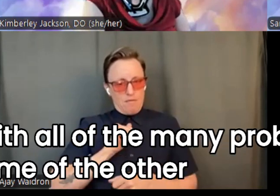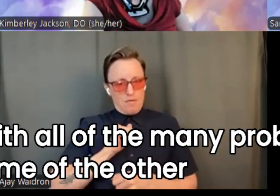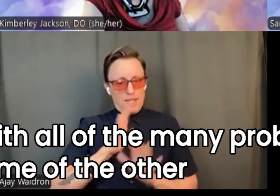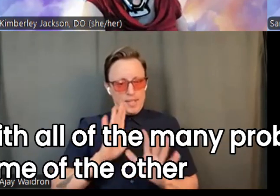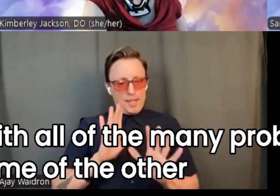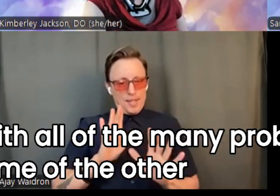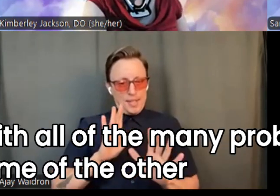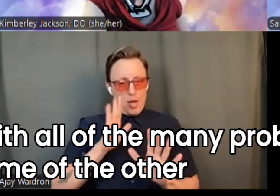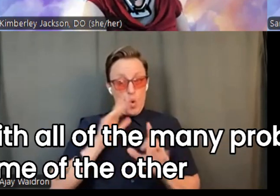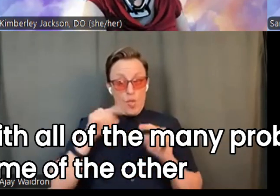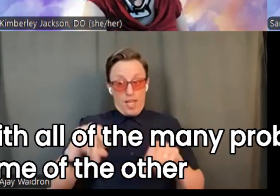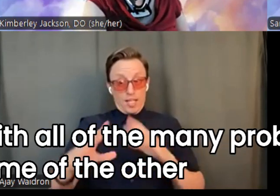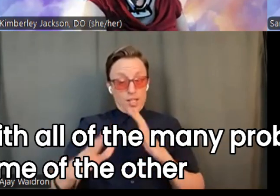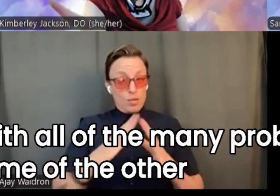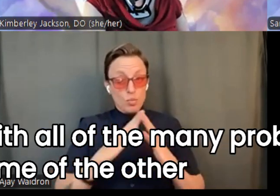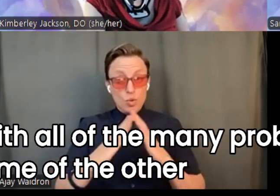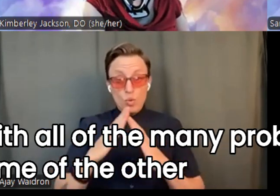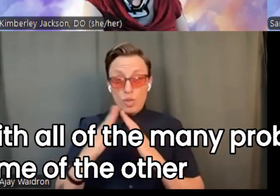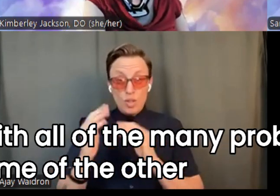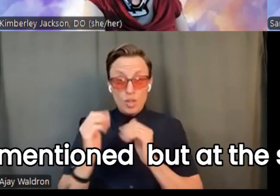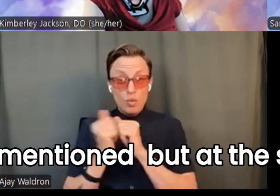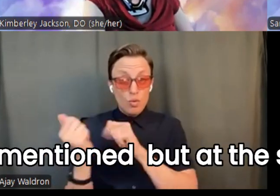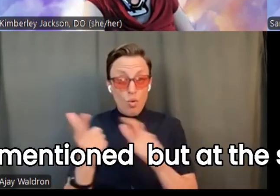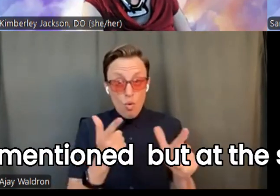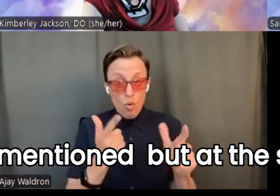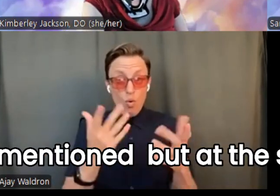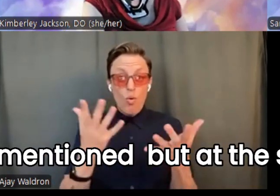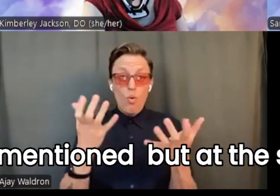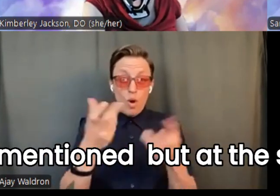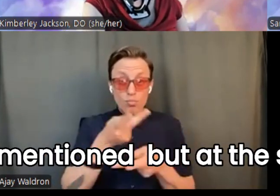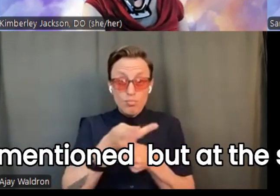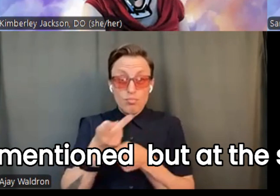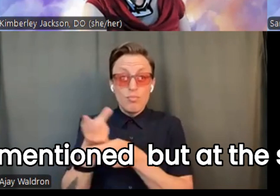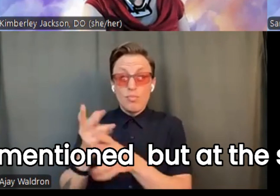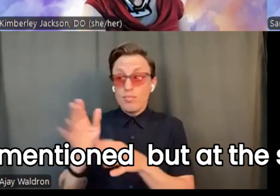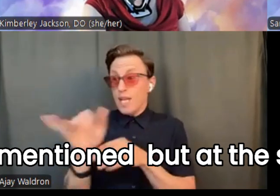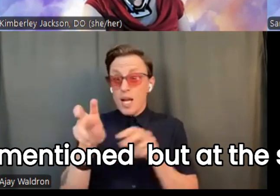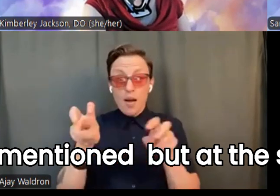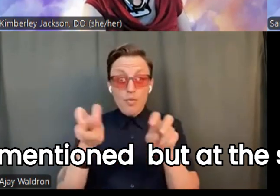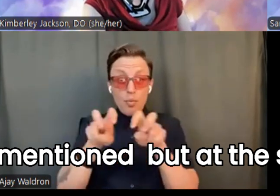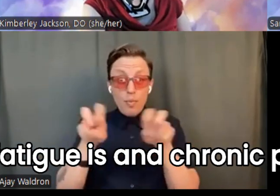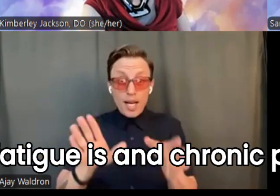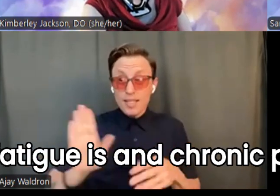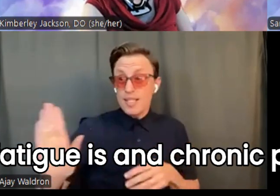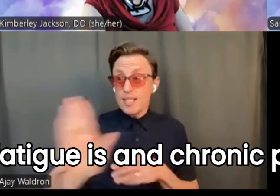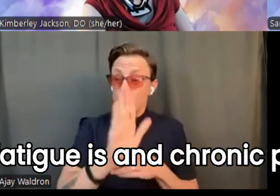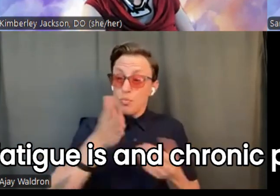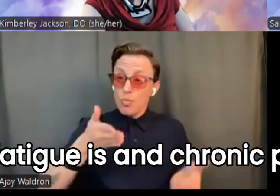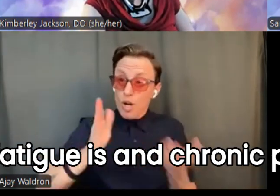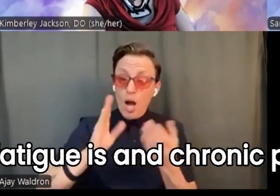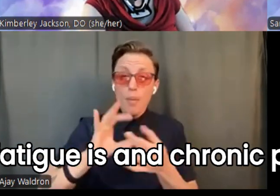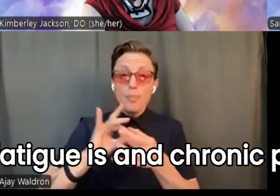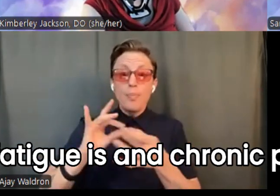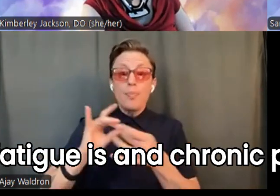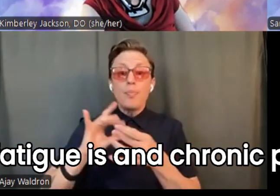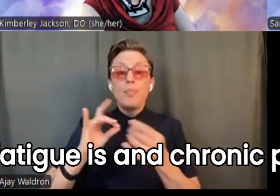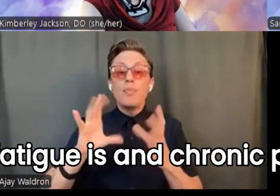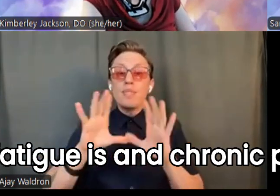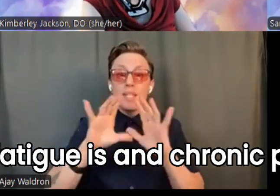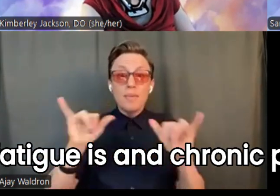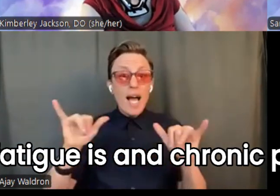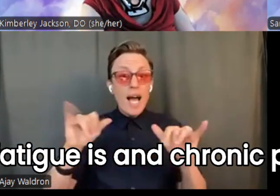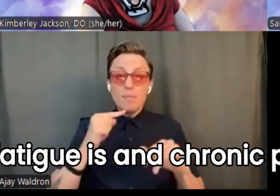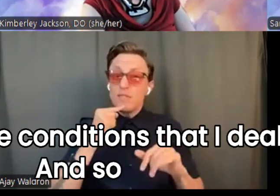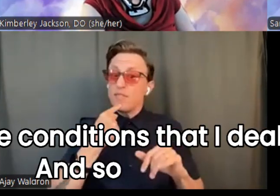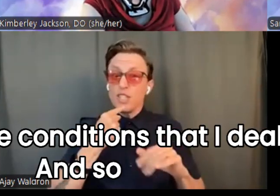help our communities with all of the many problems some of the other panelists have mentioned. But at the same time, severe fatigue is